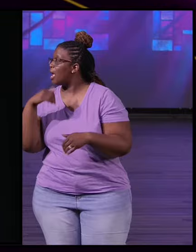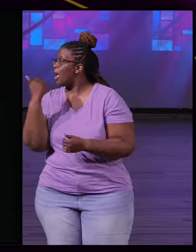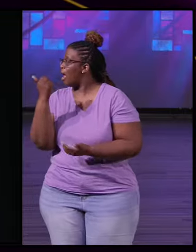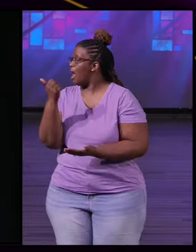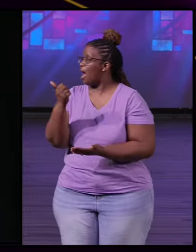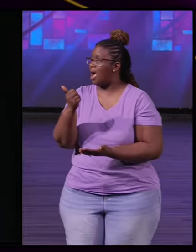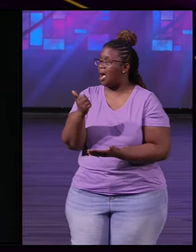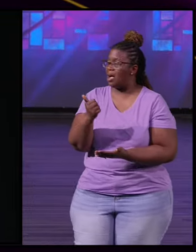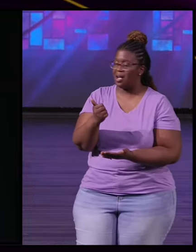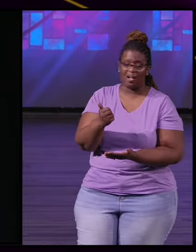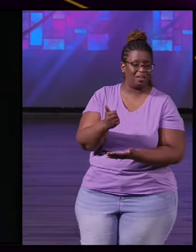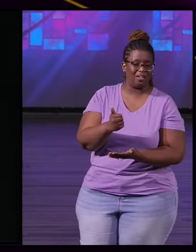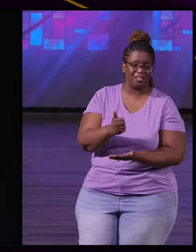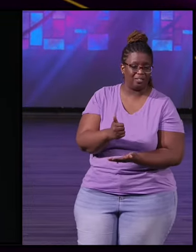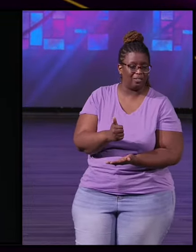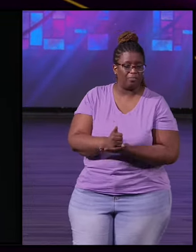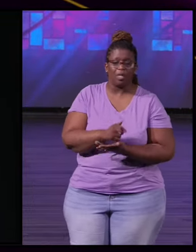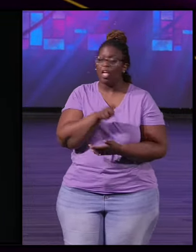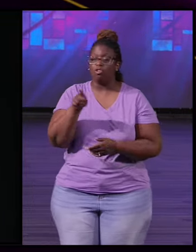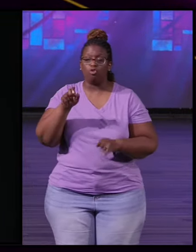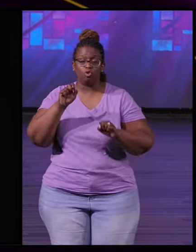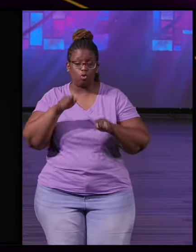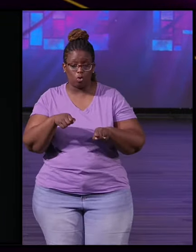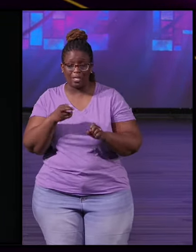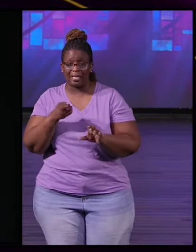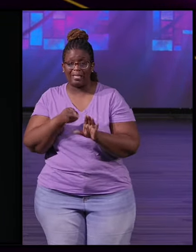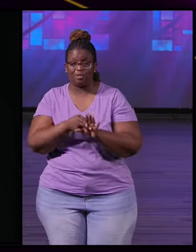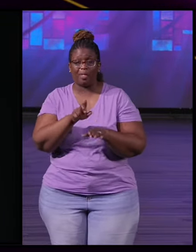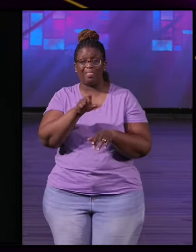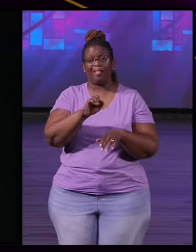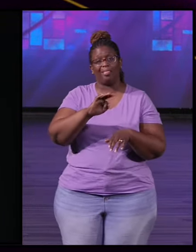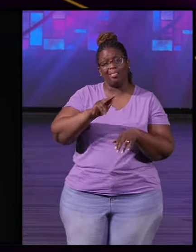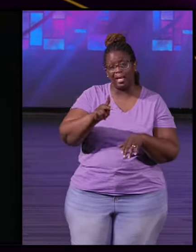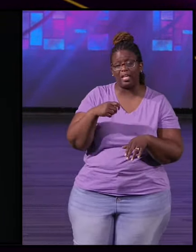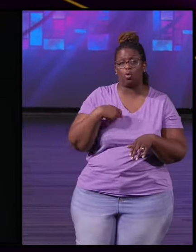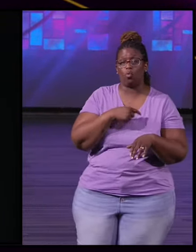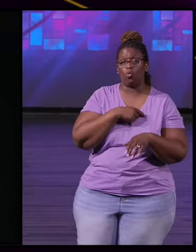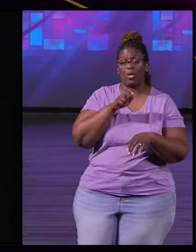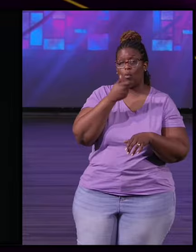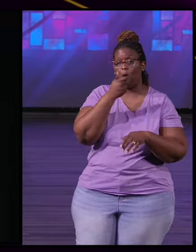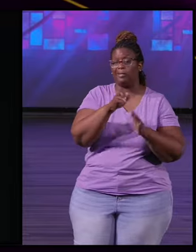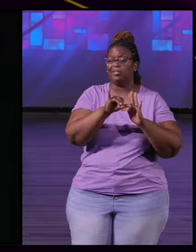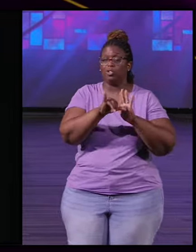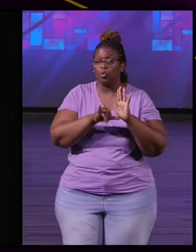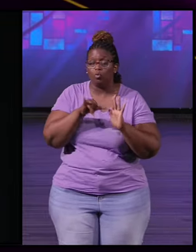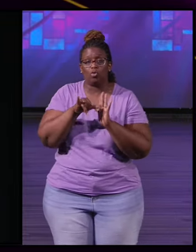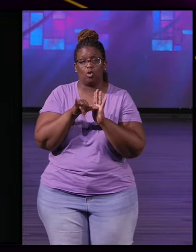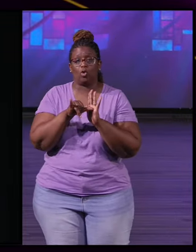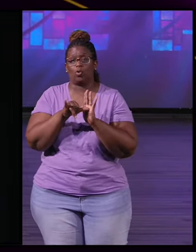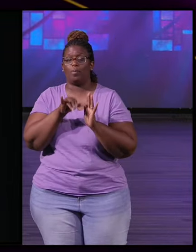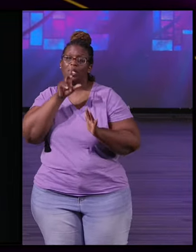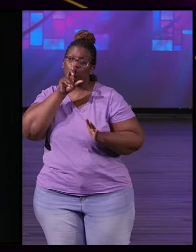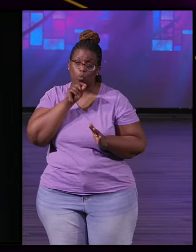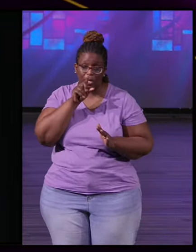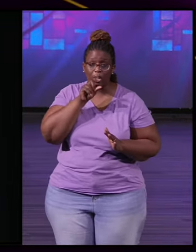Facebook, you're on our website, you're on YouTube, on Twitter, whatever platform you're on, you can make the